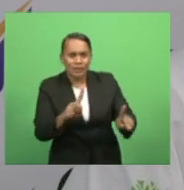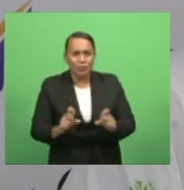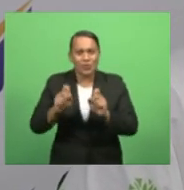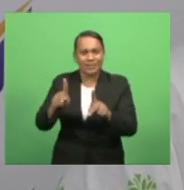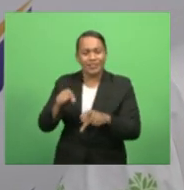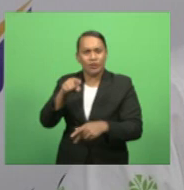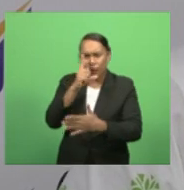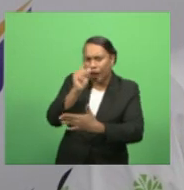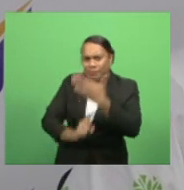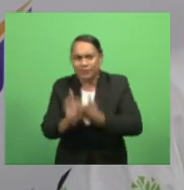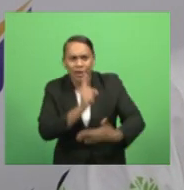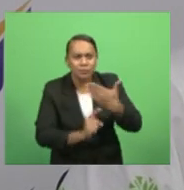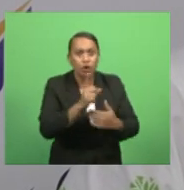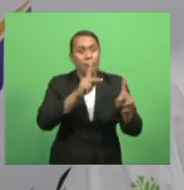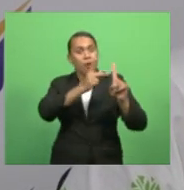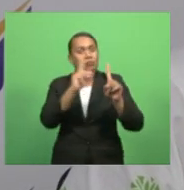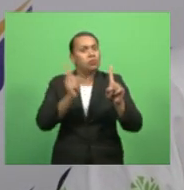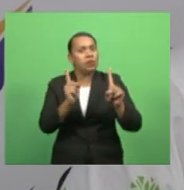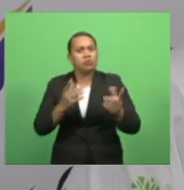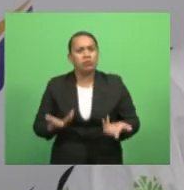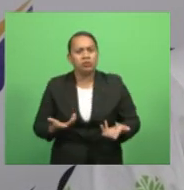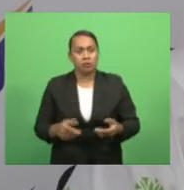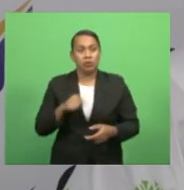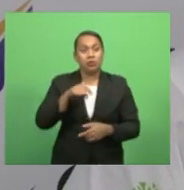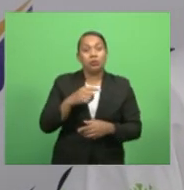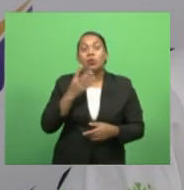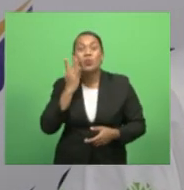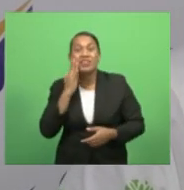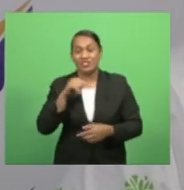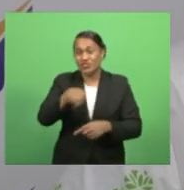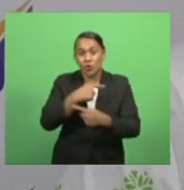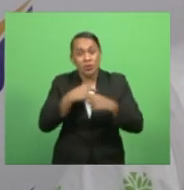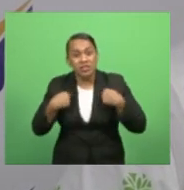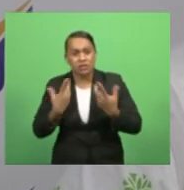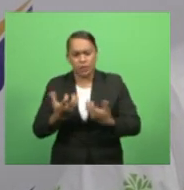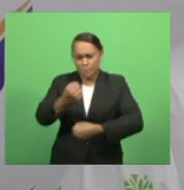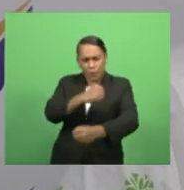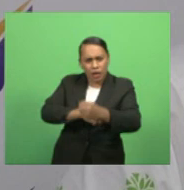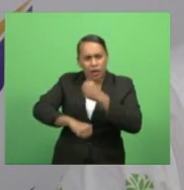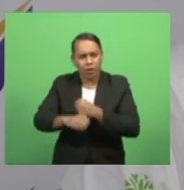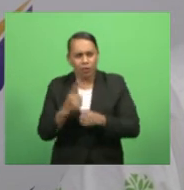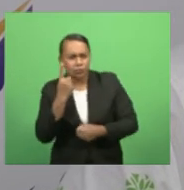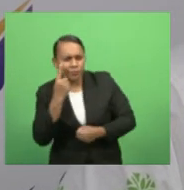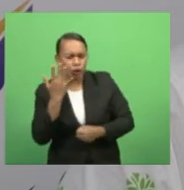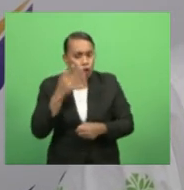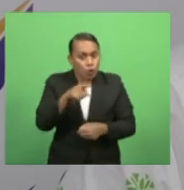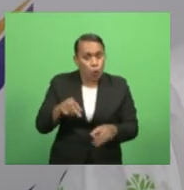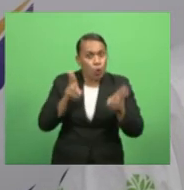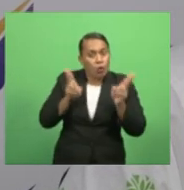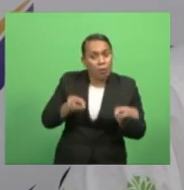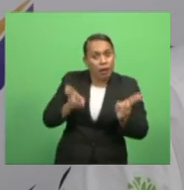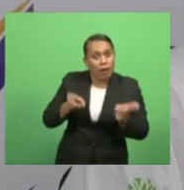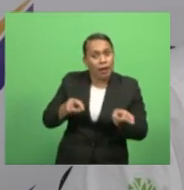is as soon as we get back to some level of normalcy, is to really